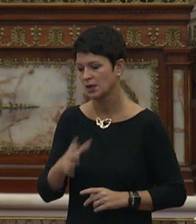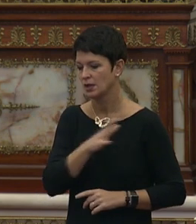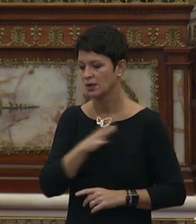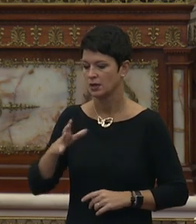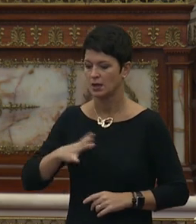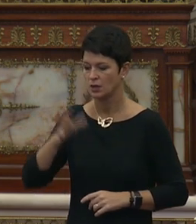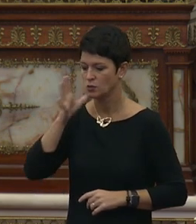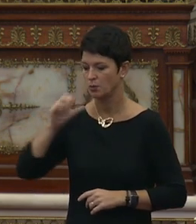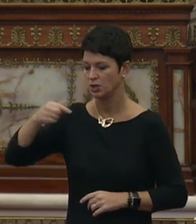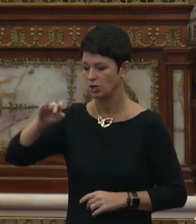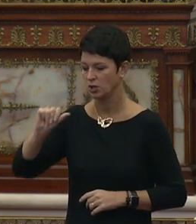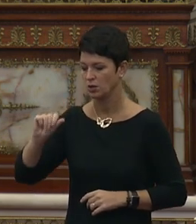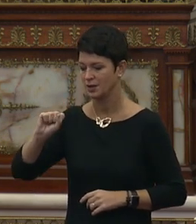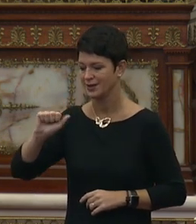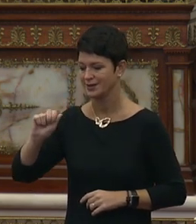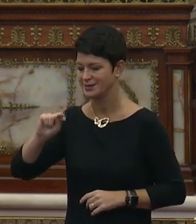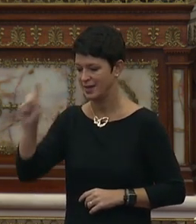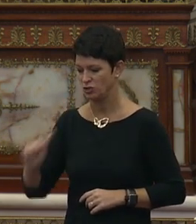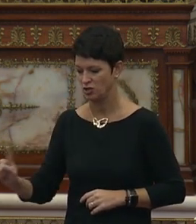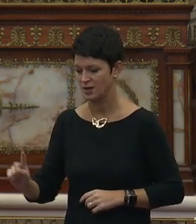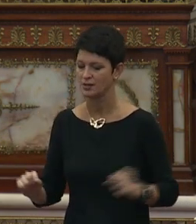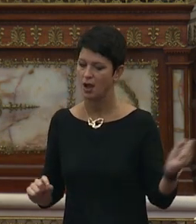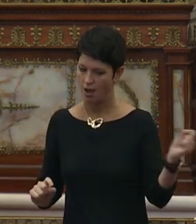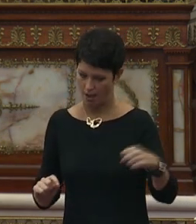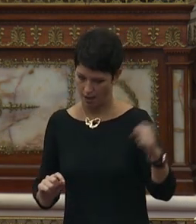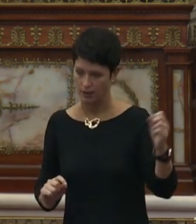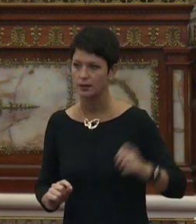Councilwoman Quinones Sanchez? Aye.